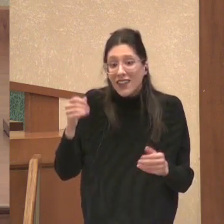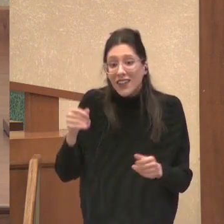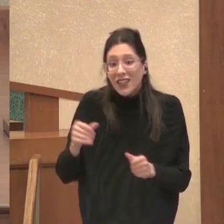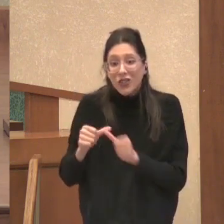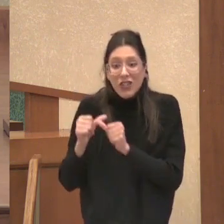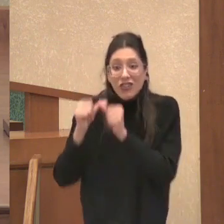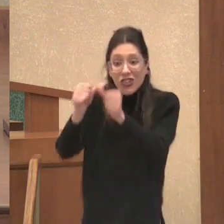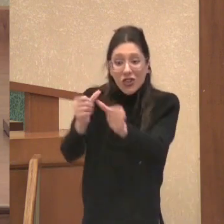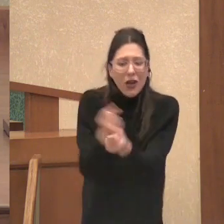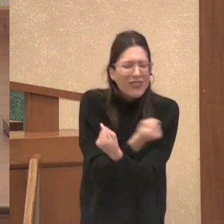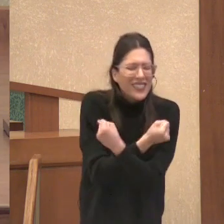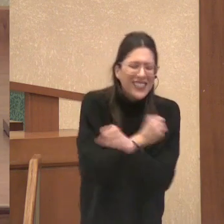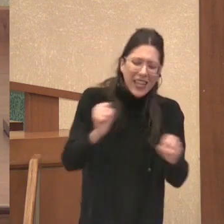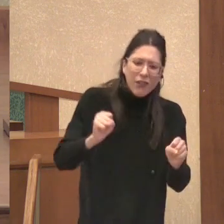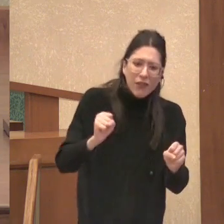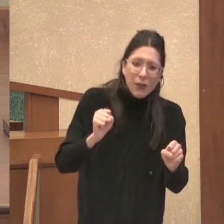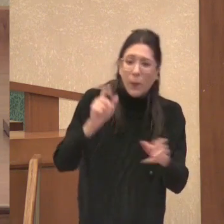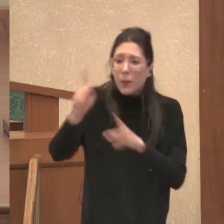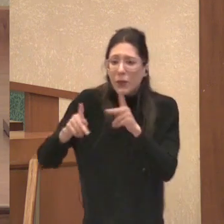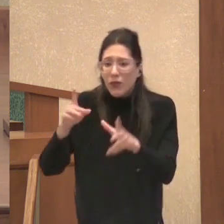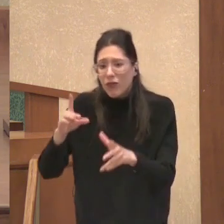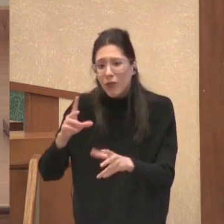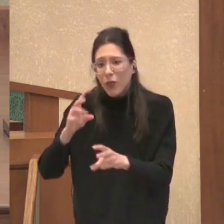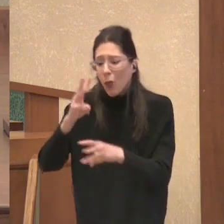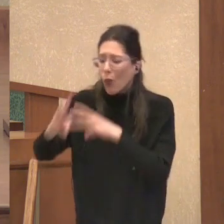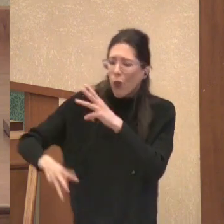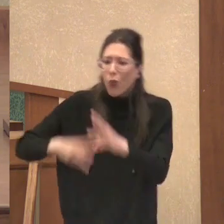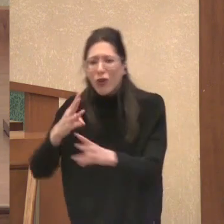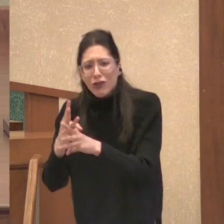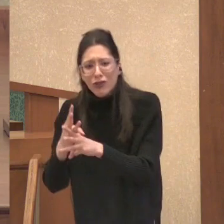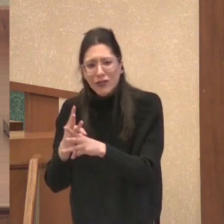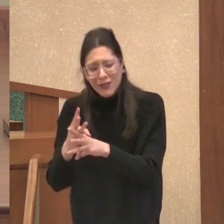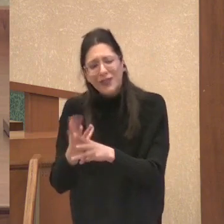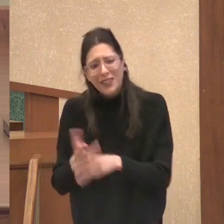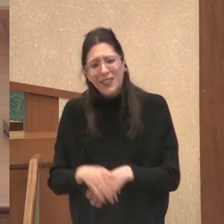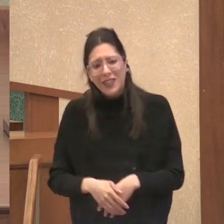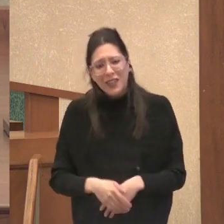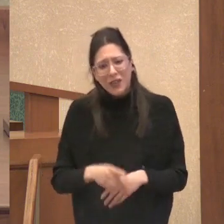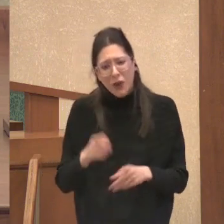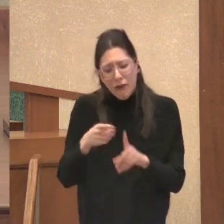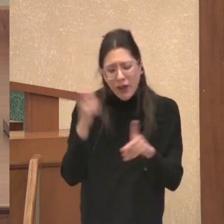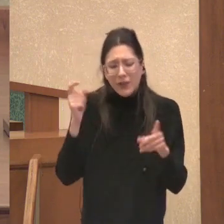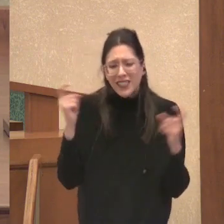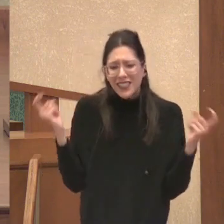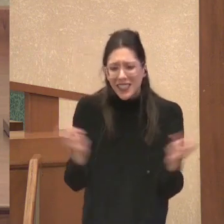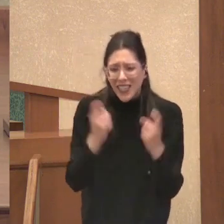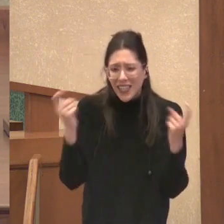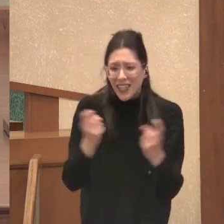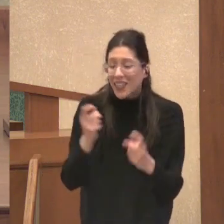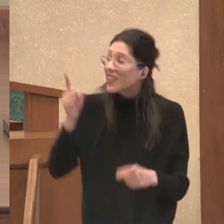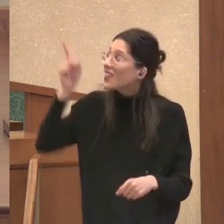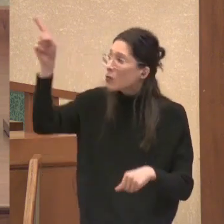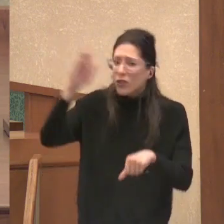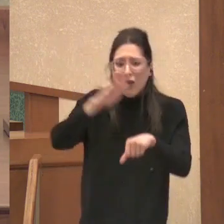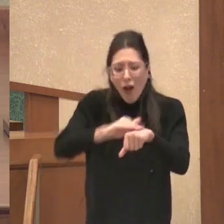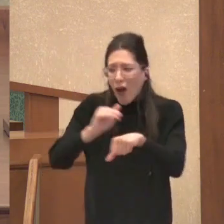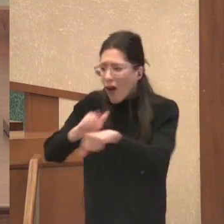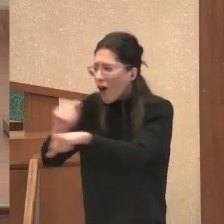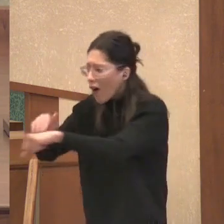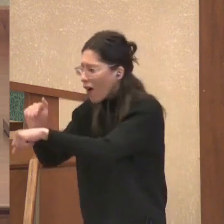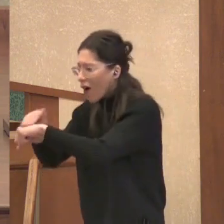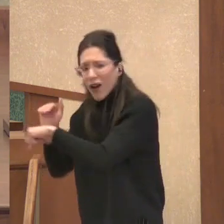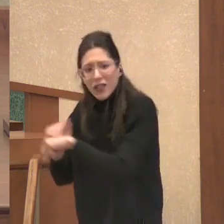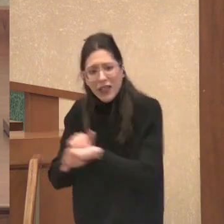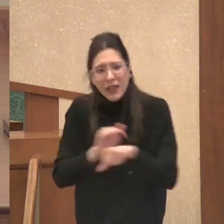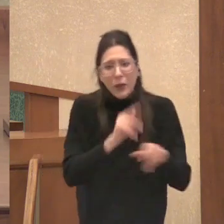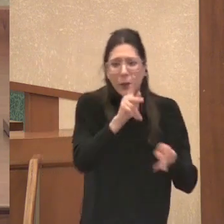of rescuing the world from the destructive powers of sin. He was calling people to find